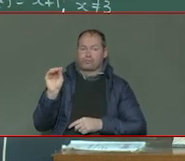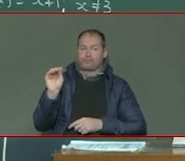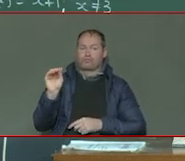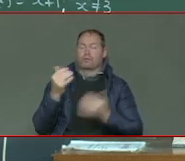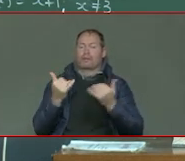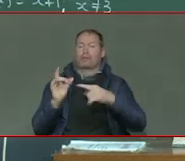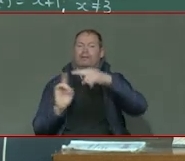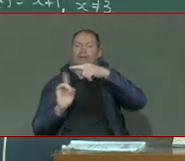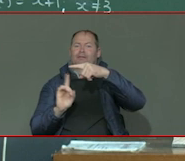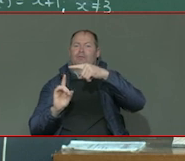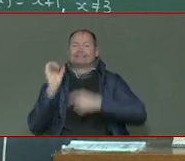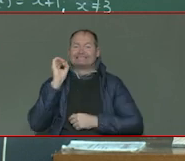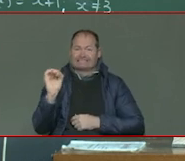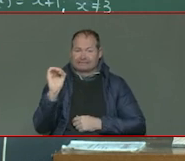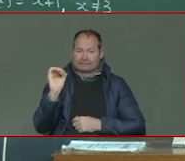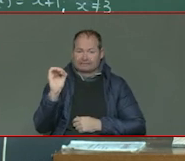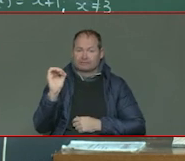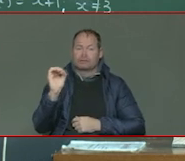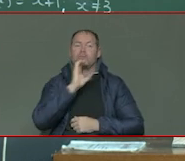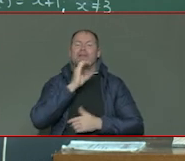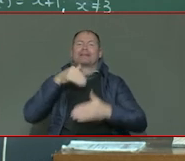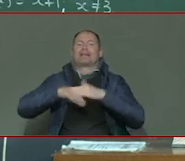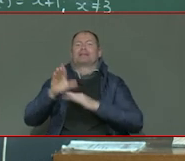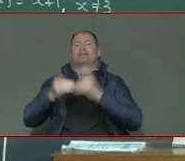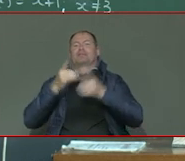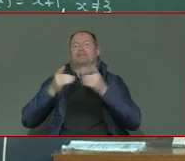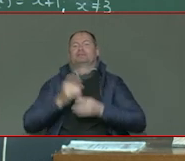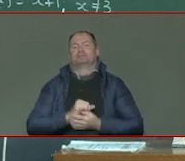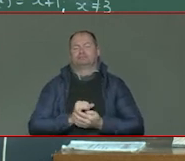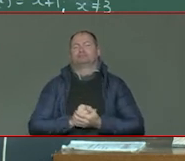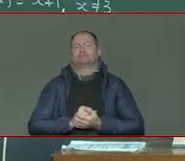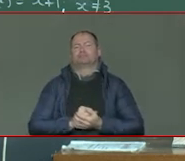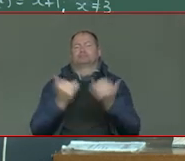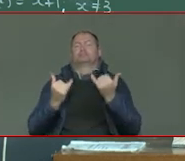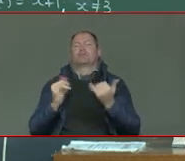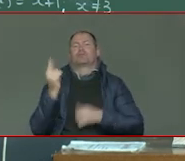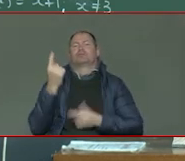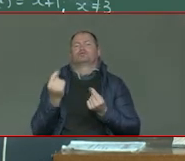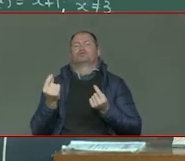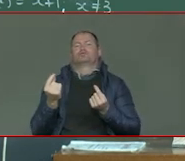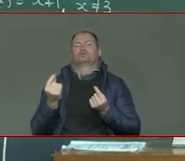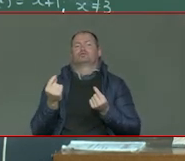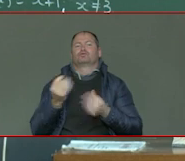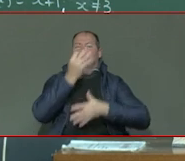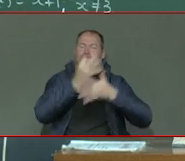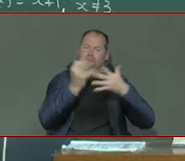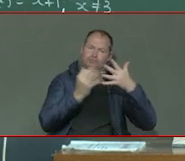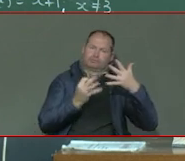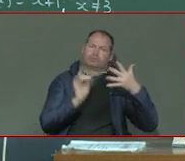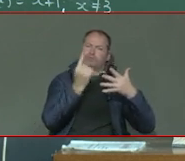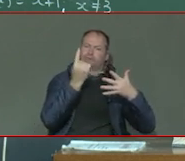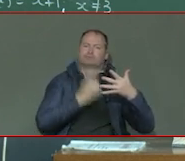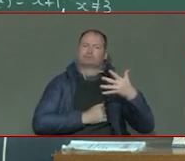the denominator 0, then it makes it undefined. So what must I first do? I must first factorize. This here